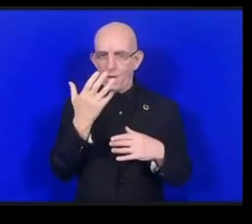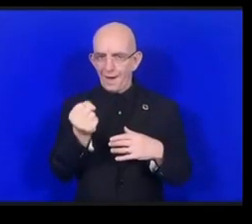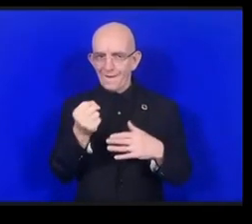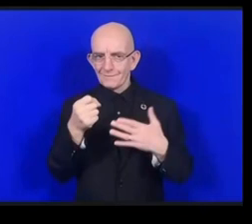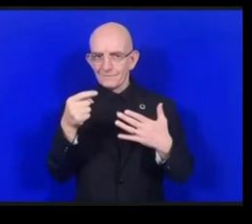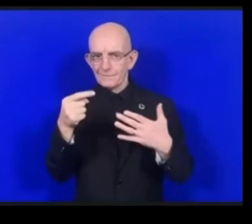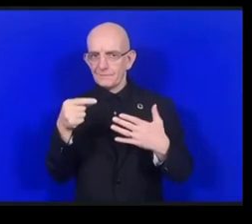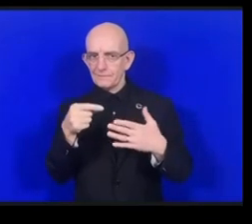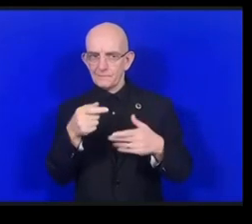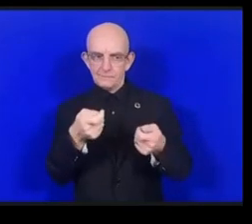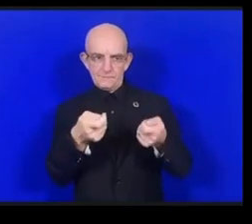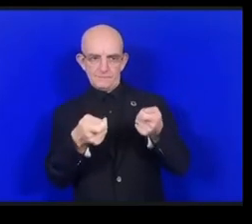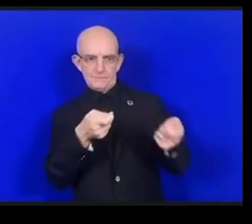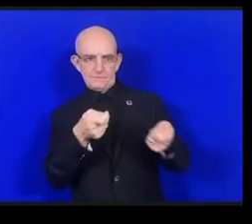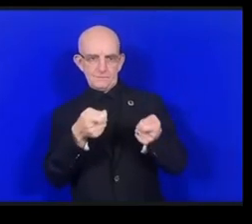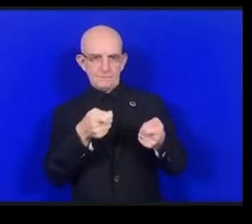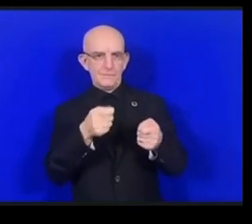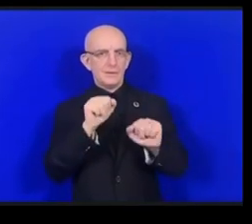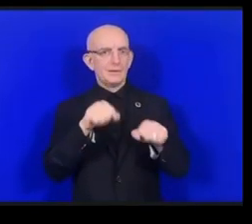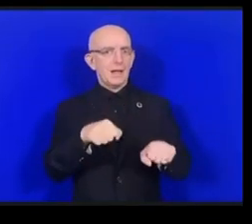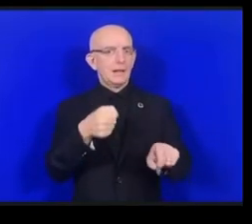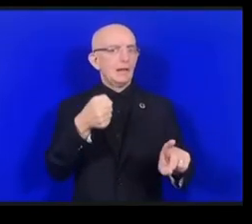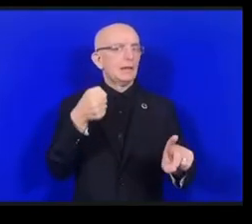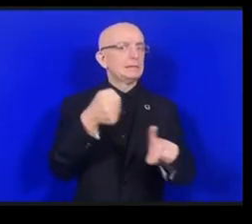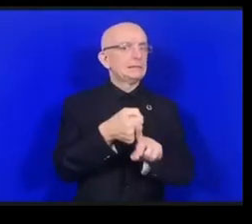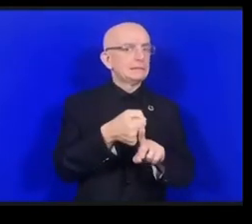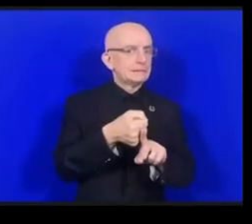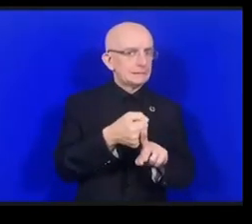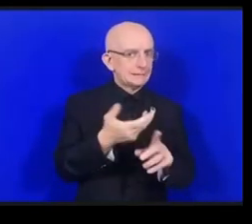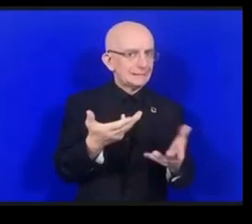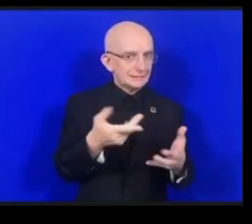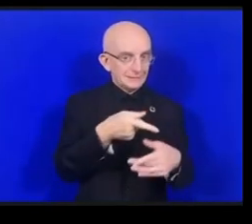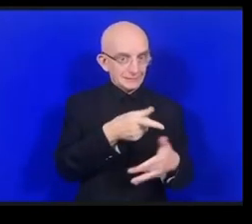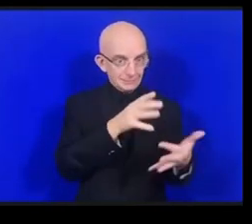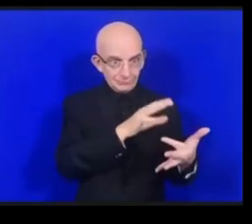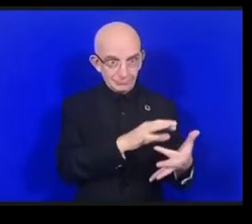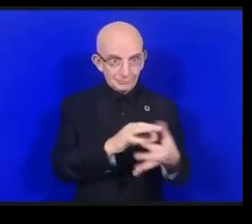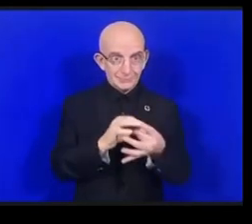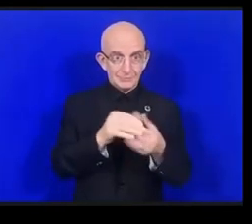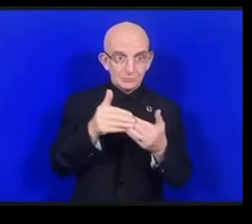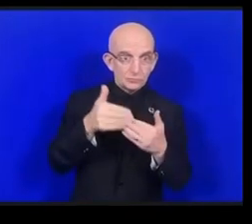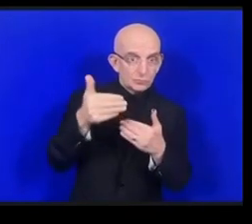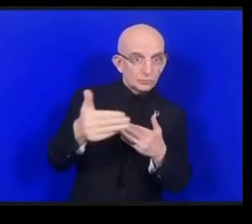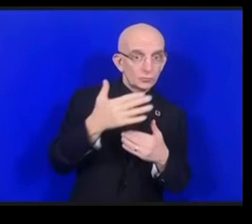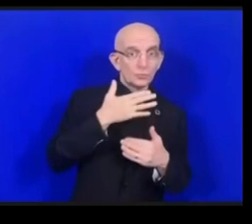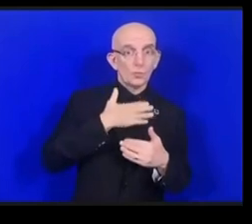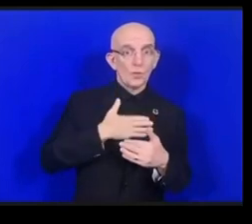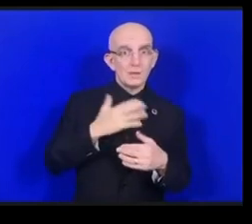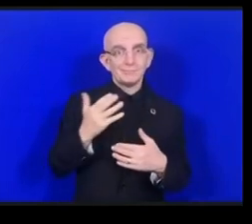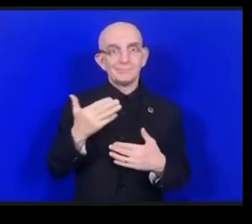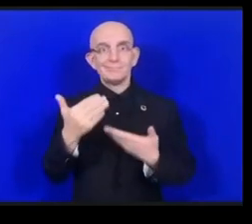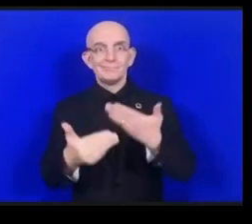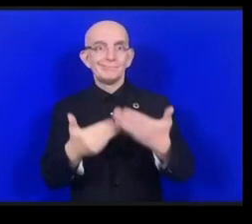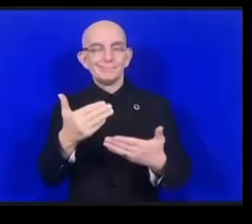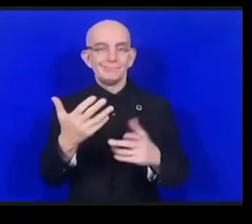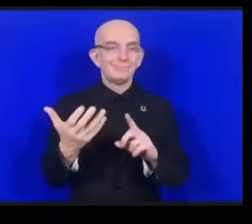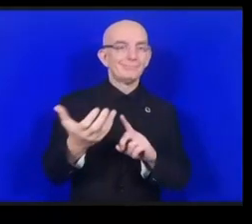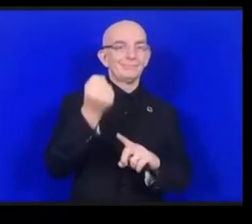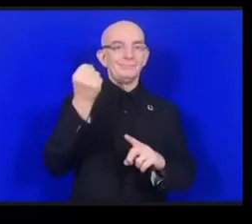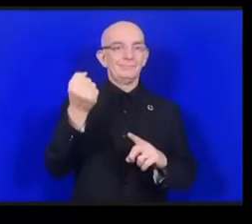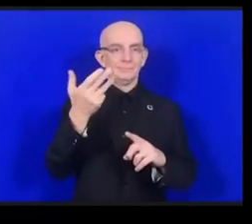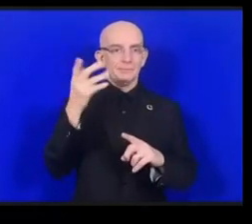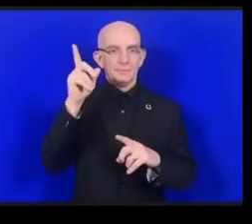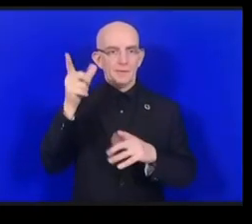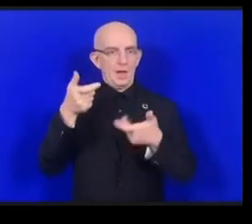when the when they do uh something that the government don't like but you know like I know they